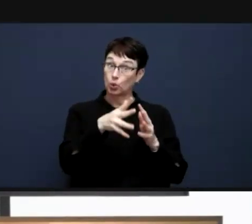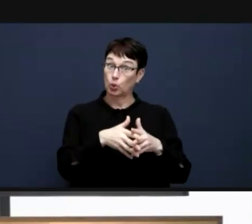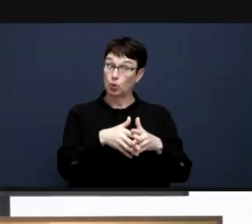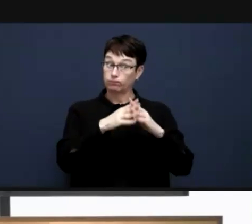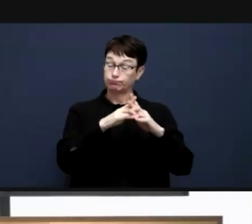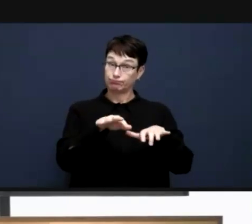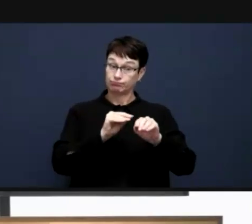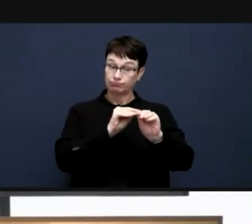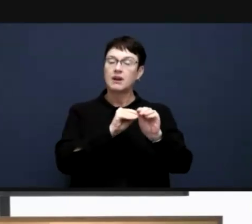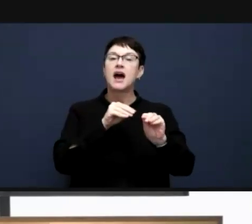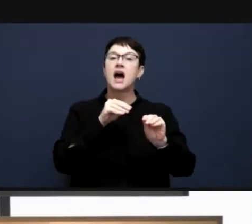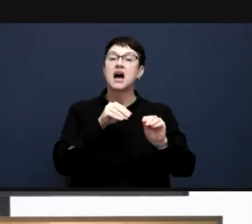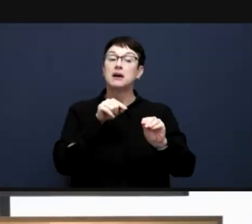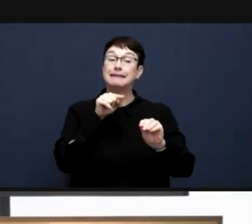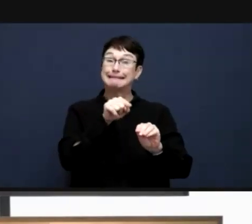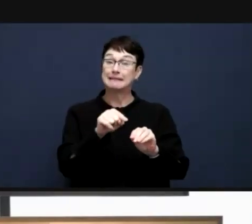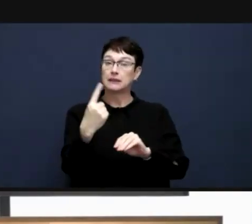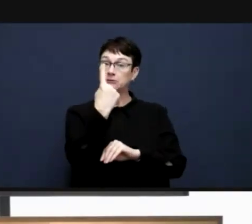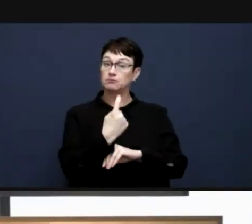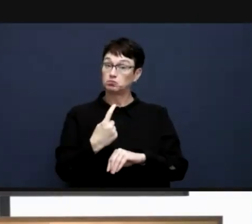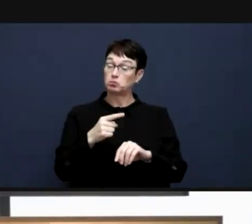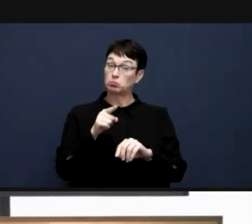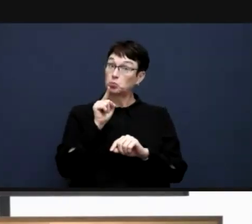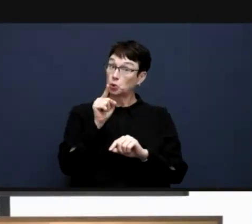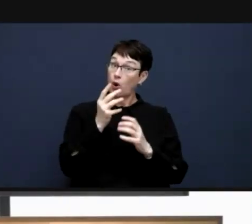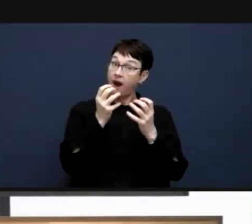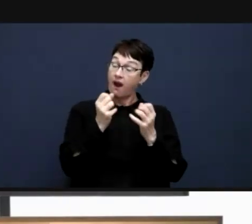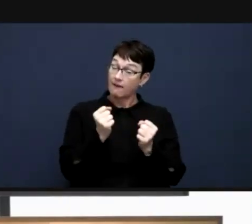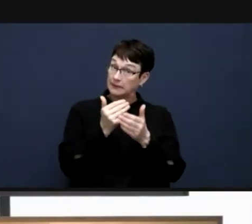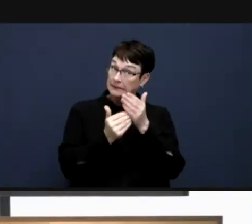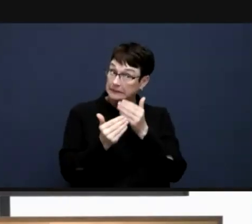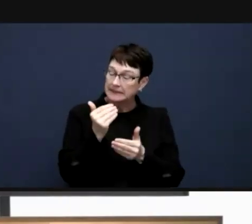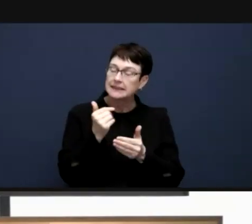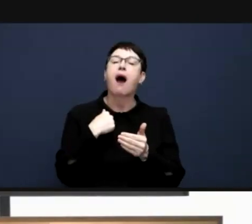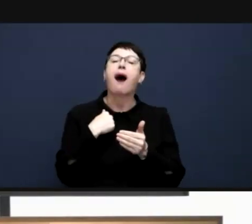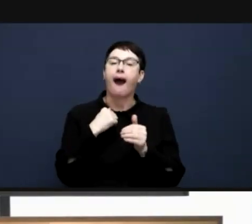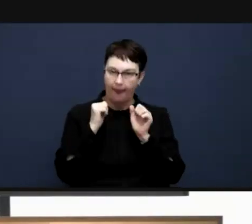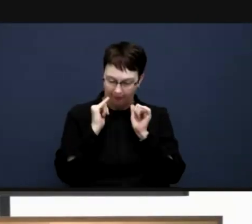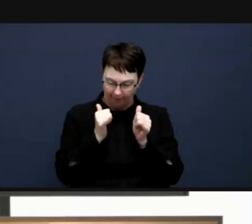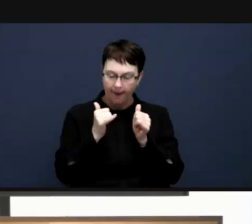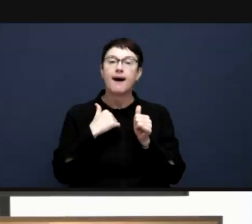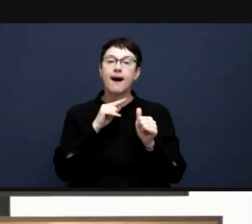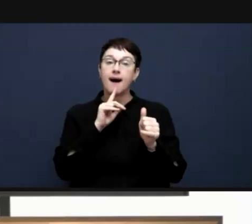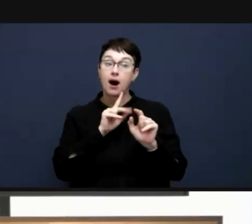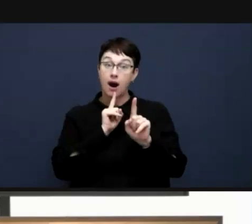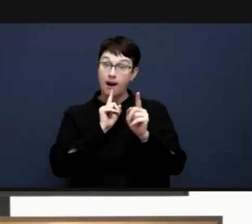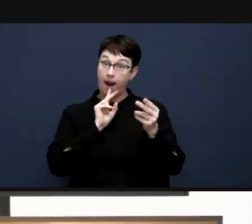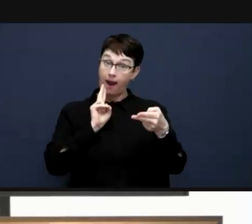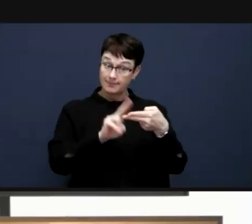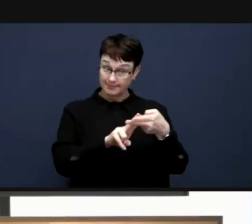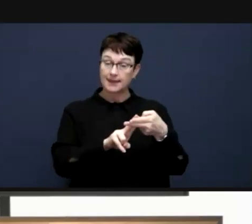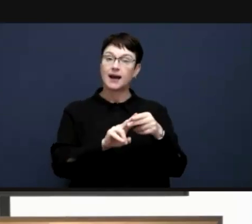profile for that. AI may become relevant, but the group thought it wasn't that relevant to this now.